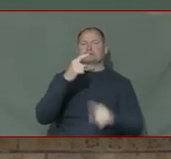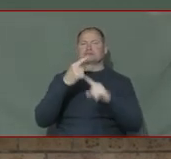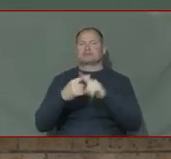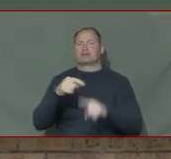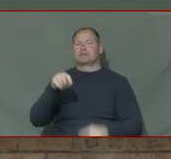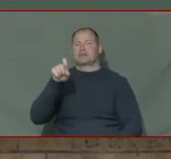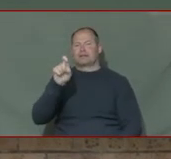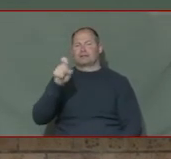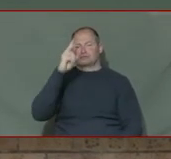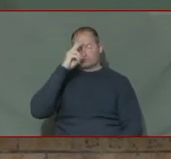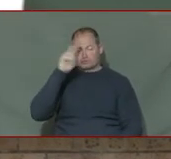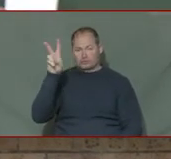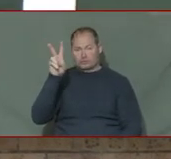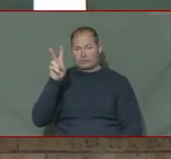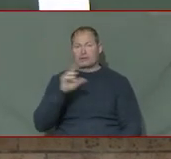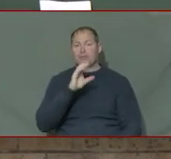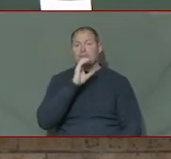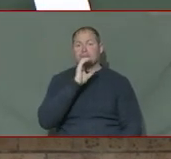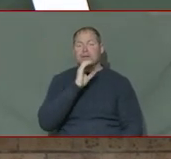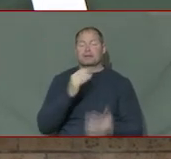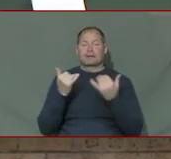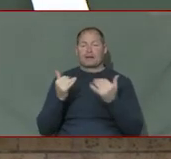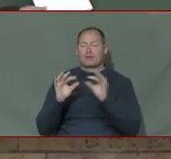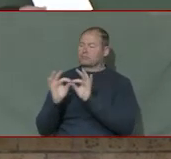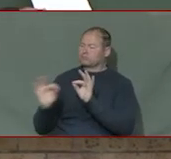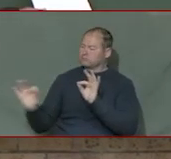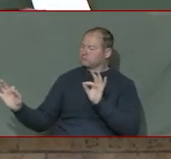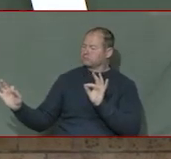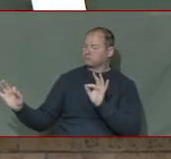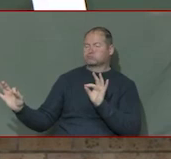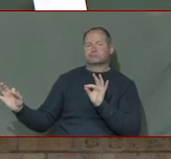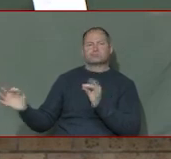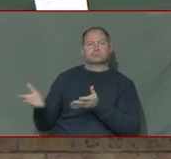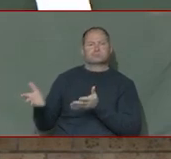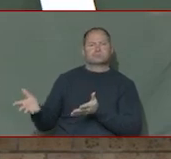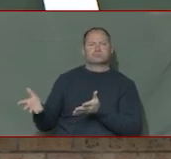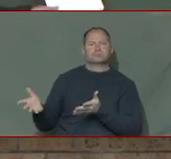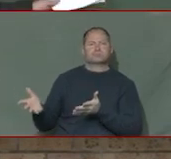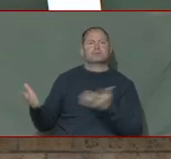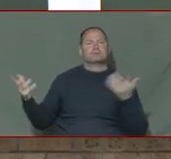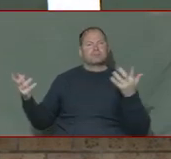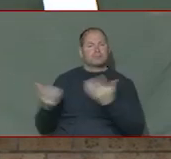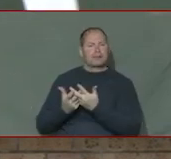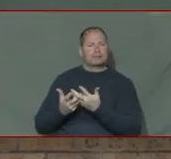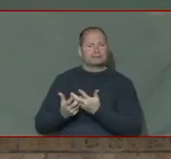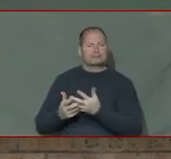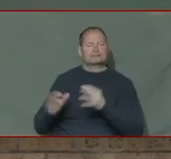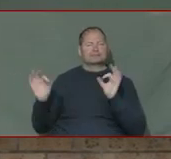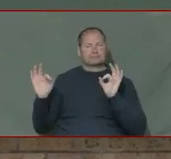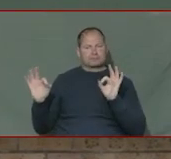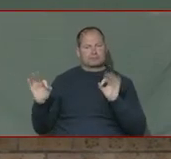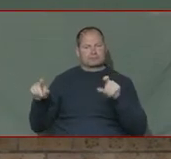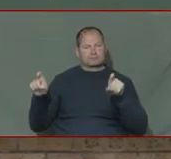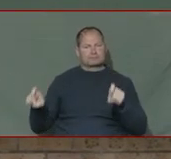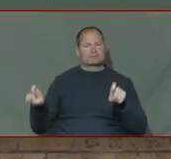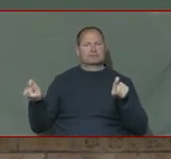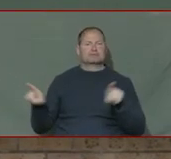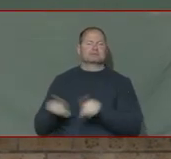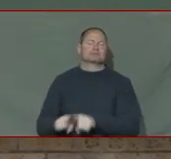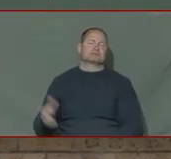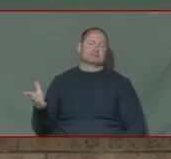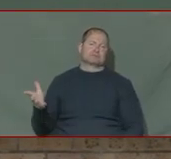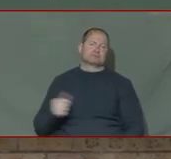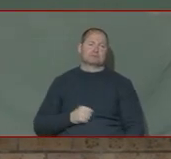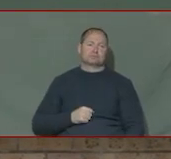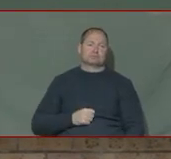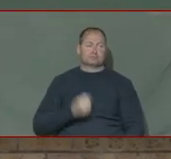x squared, and that will give you the expression of x to the power of 4 minus 2x to the power of 3 plus x squared.